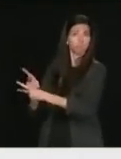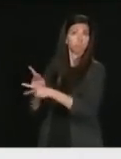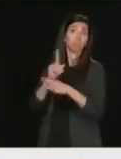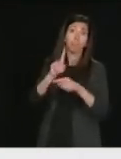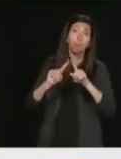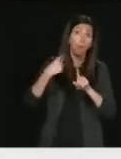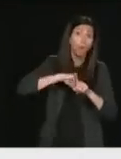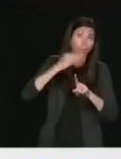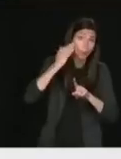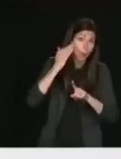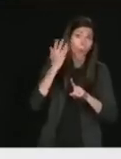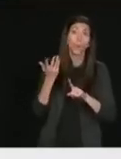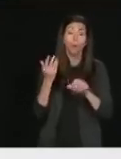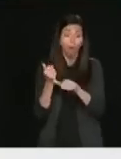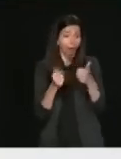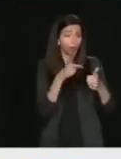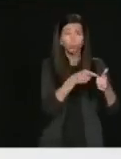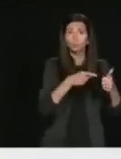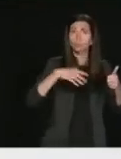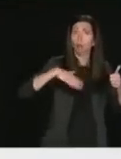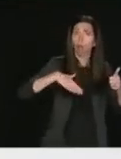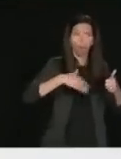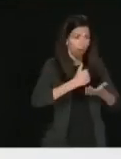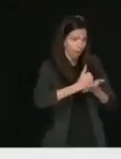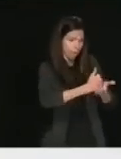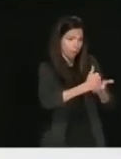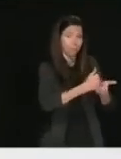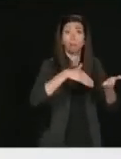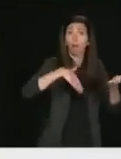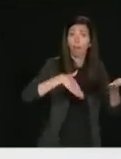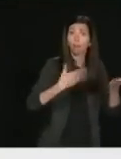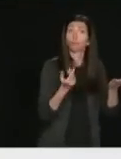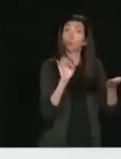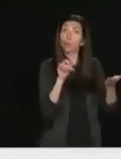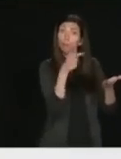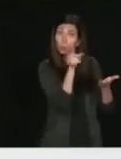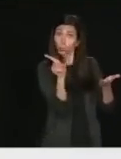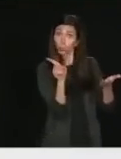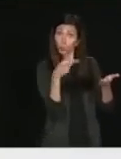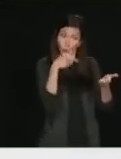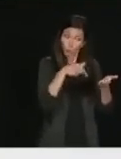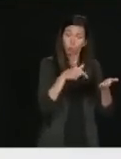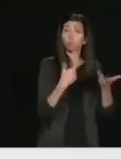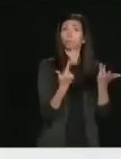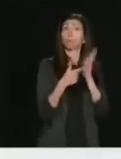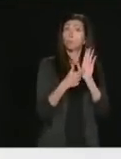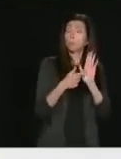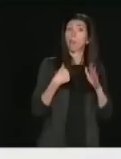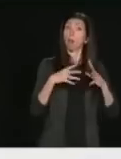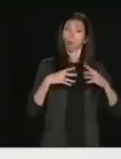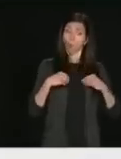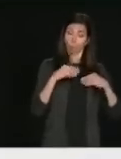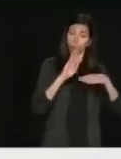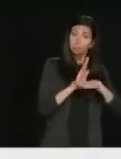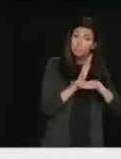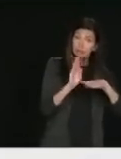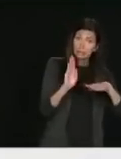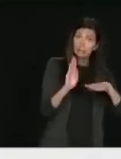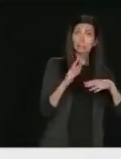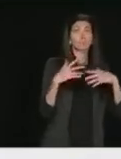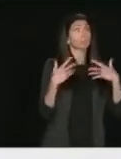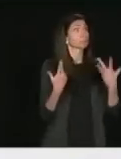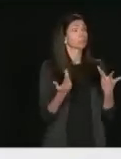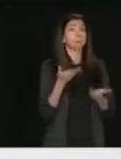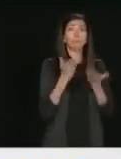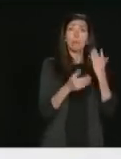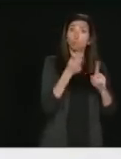people that need help. So if you're the sole owner of a company, if your company